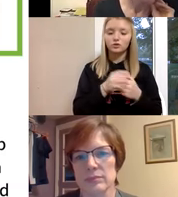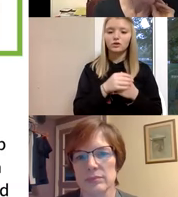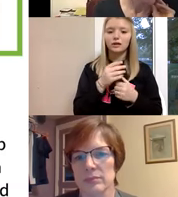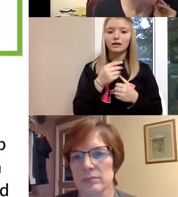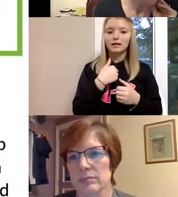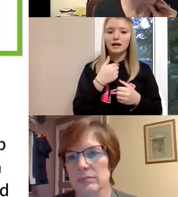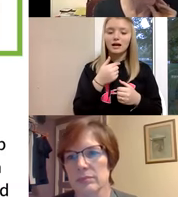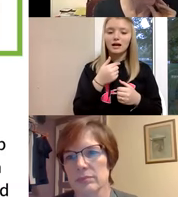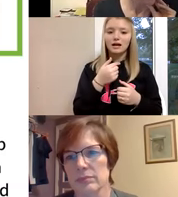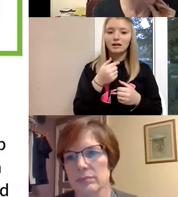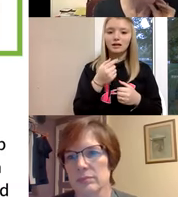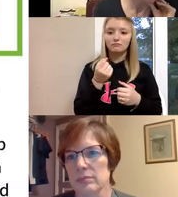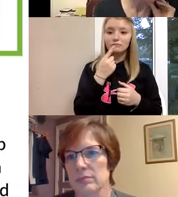it.